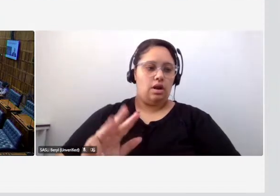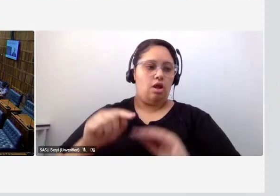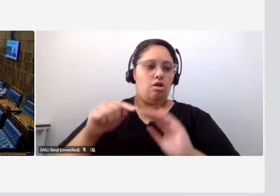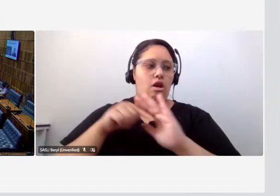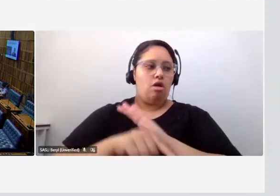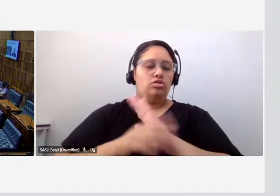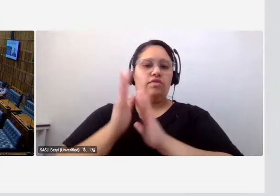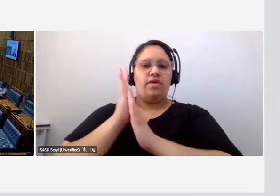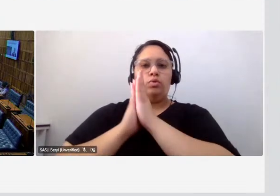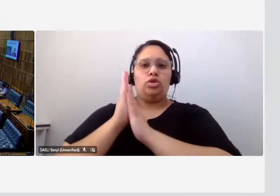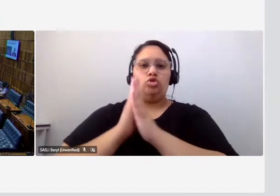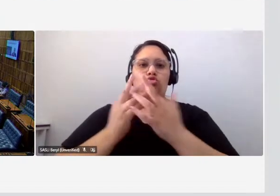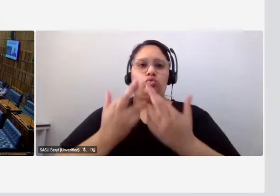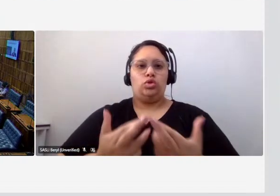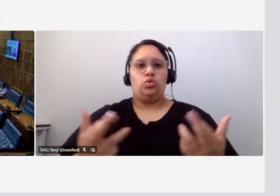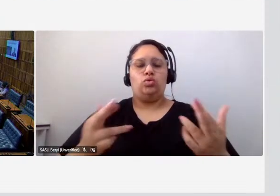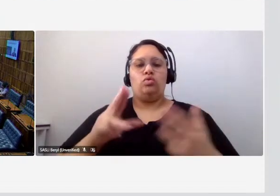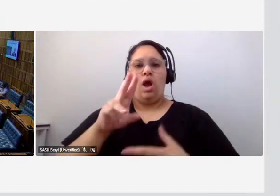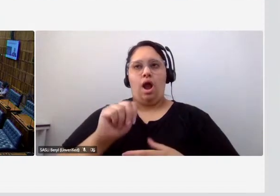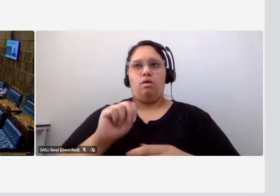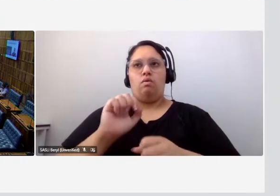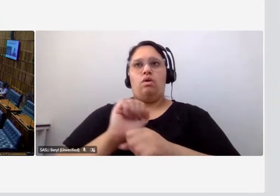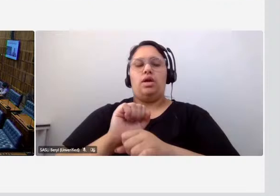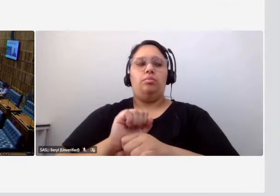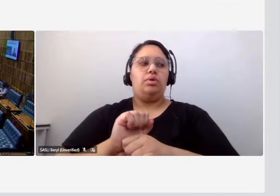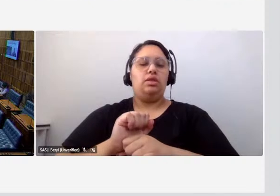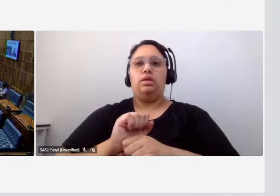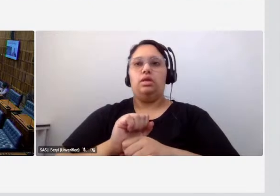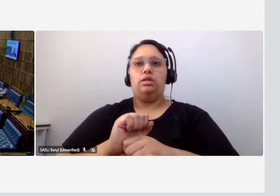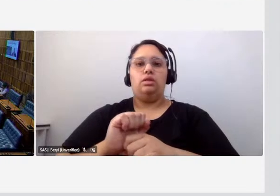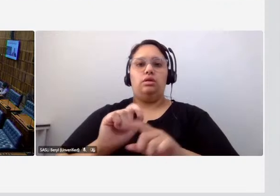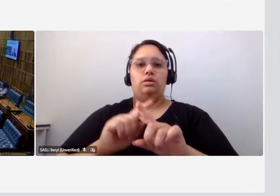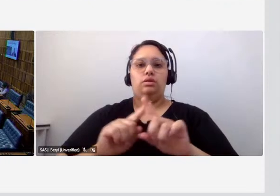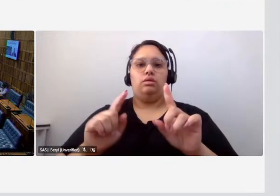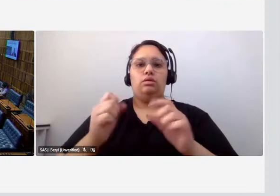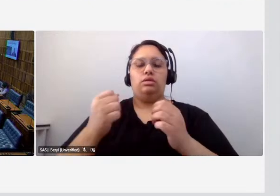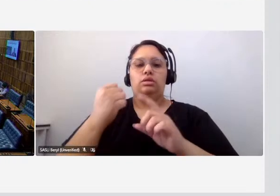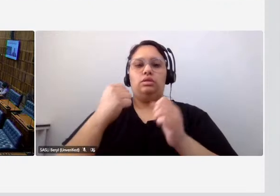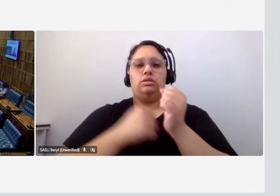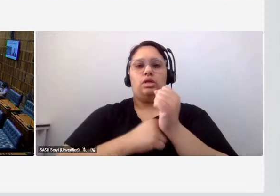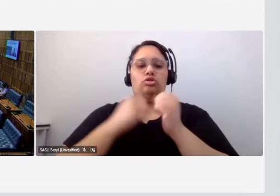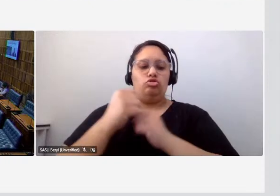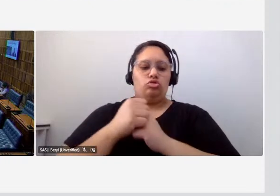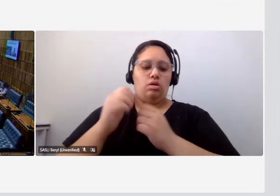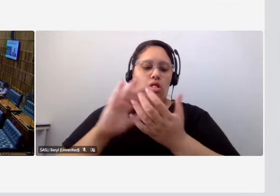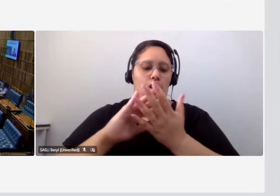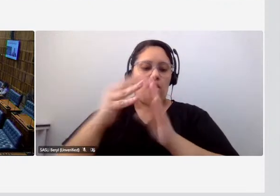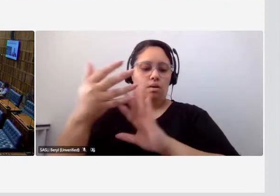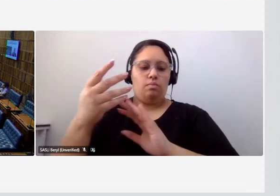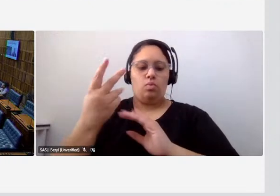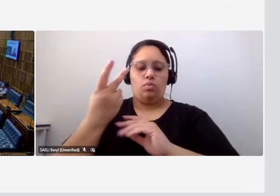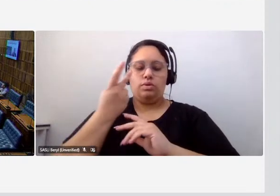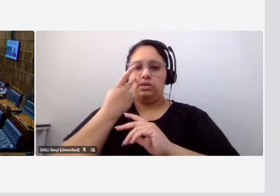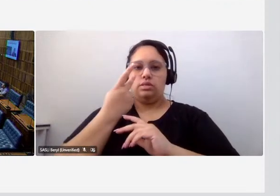heritage resources through unauthorized alterations, destruction, or vandalism. I think one's